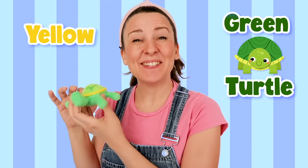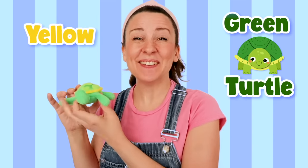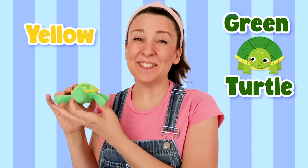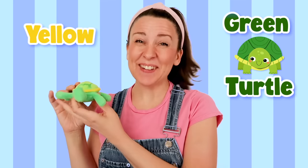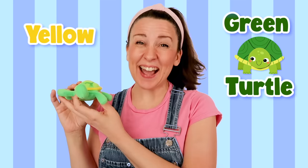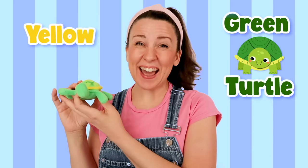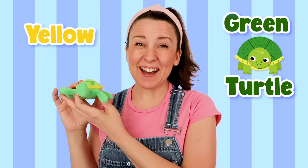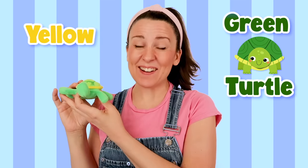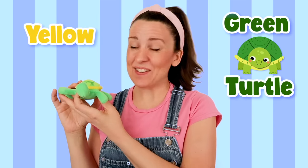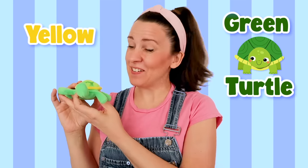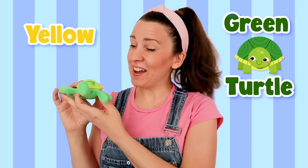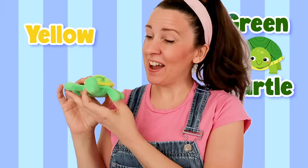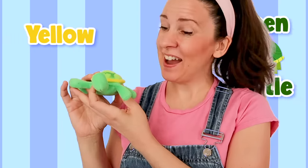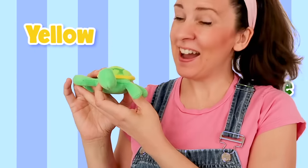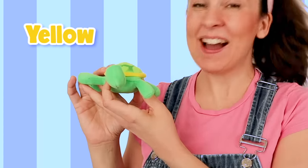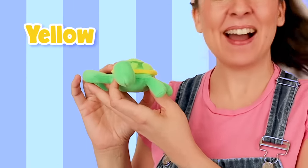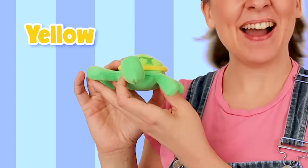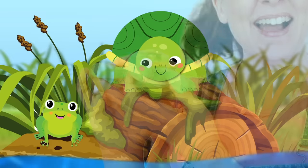yellow. Wow!